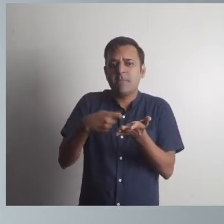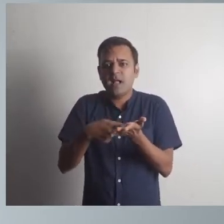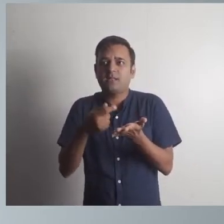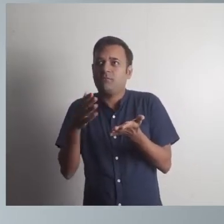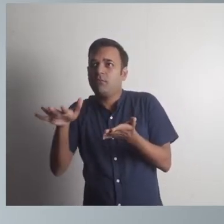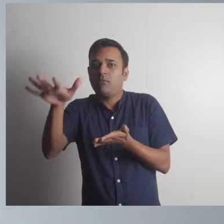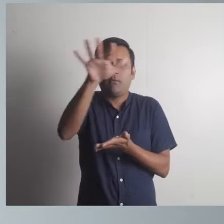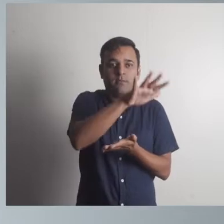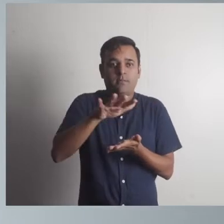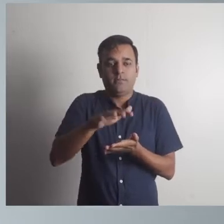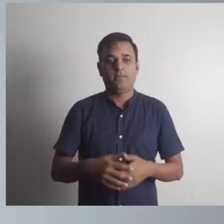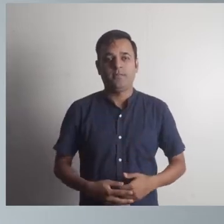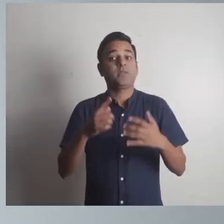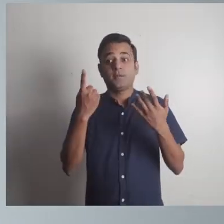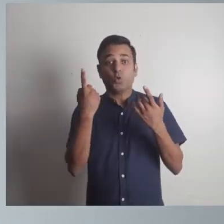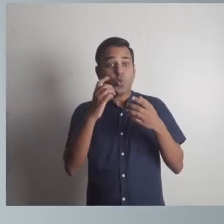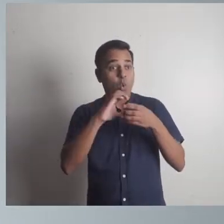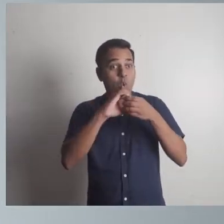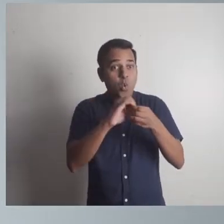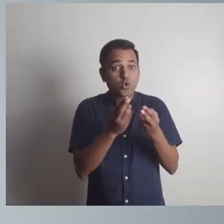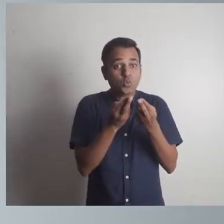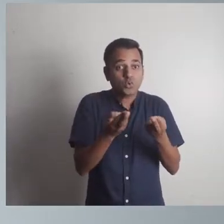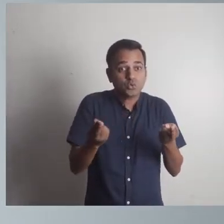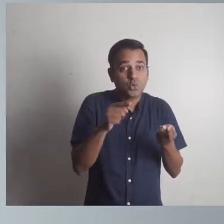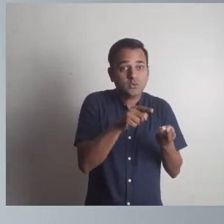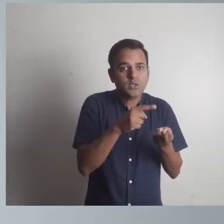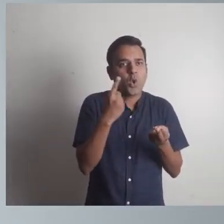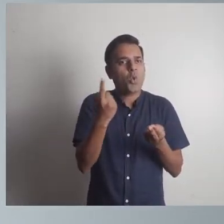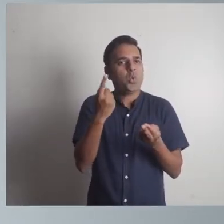who owns the resources, who are the ones who get decisions. I